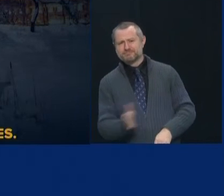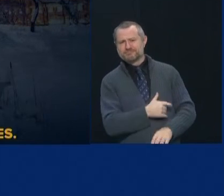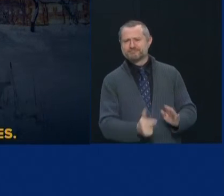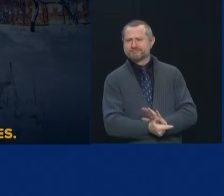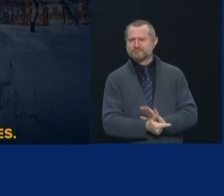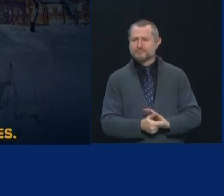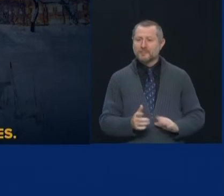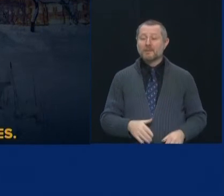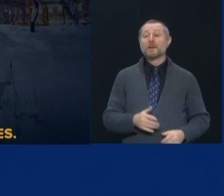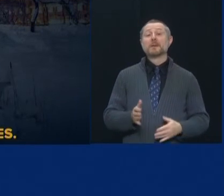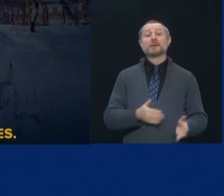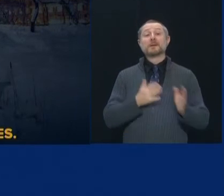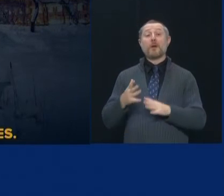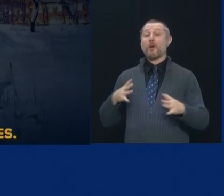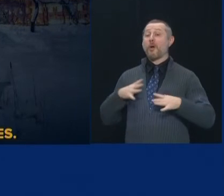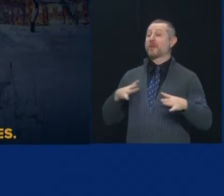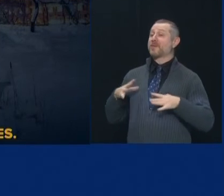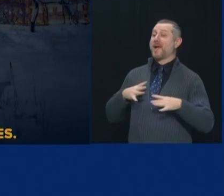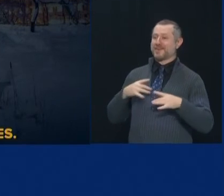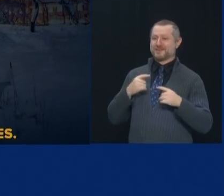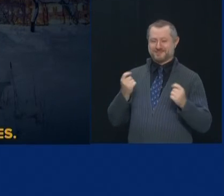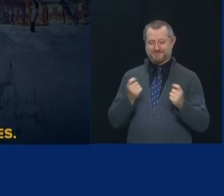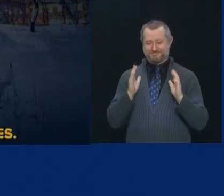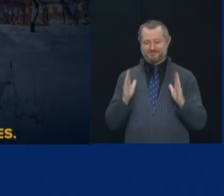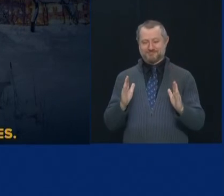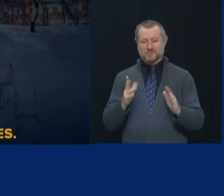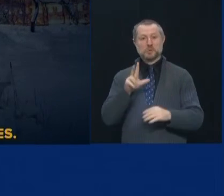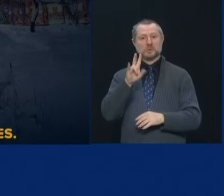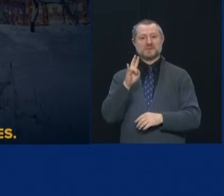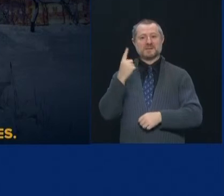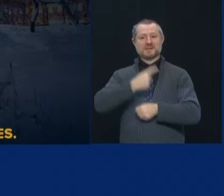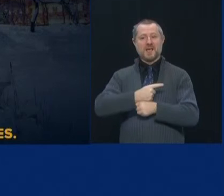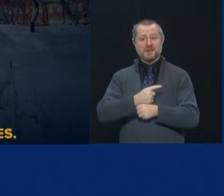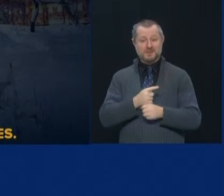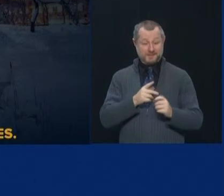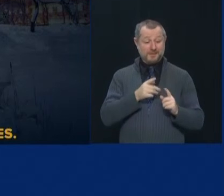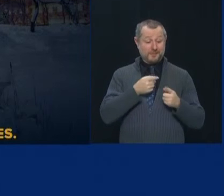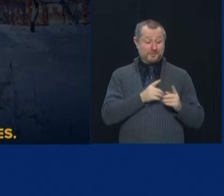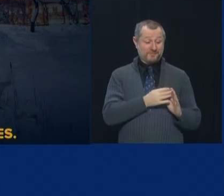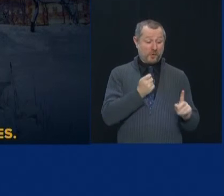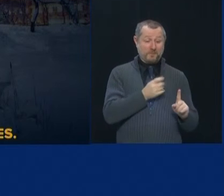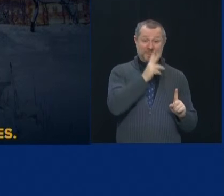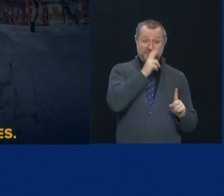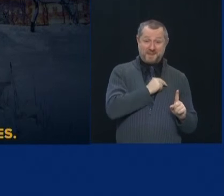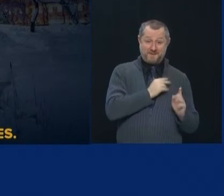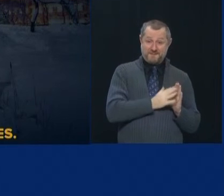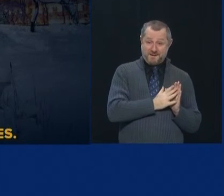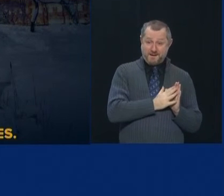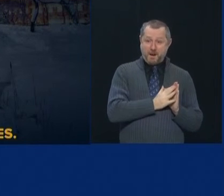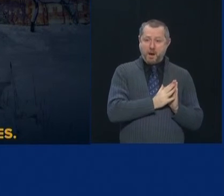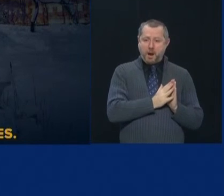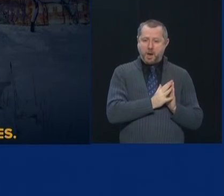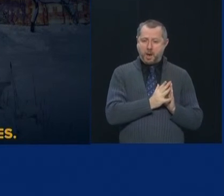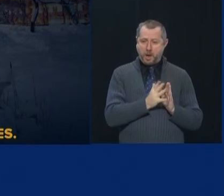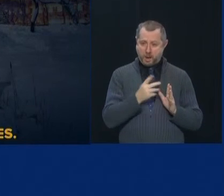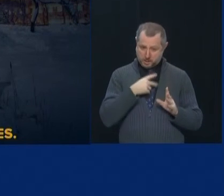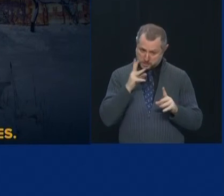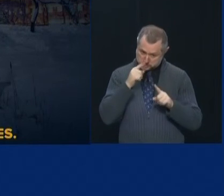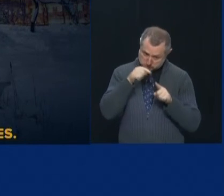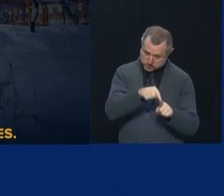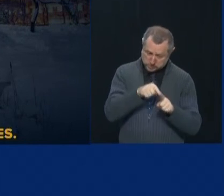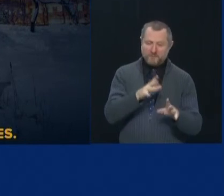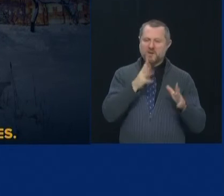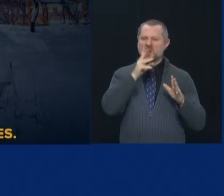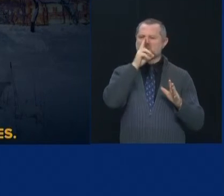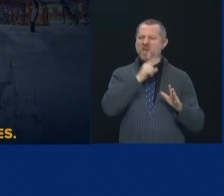Holiday season is 37 days. We talked about Thanksgiving. It's not about Thanksgiving. Thanksgiving is the commencement of a holiday